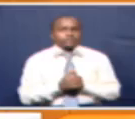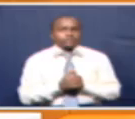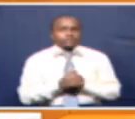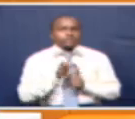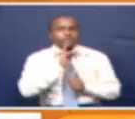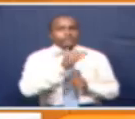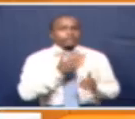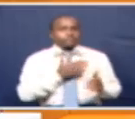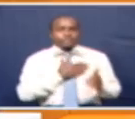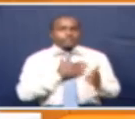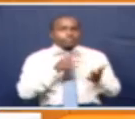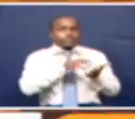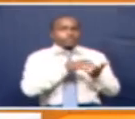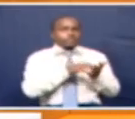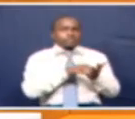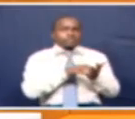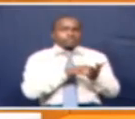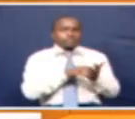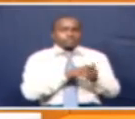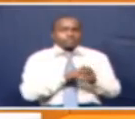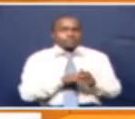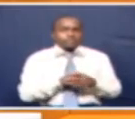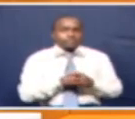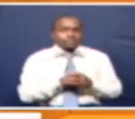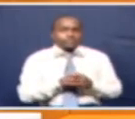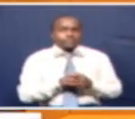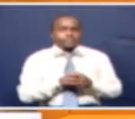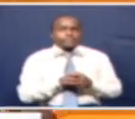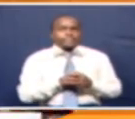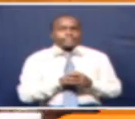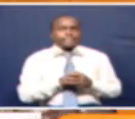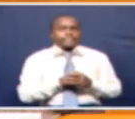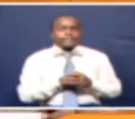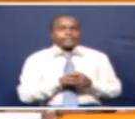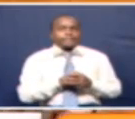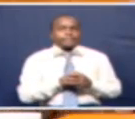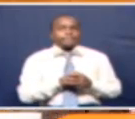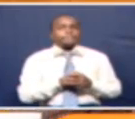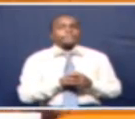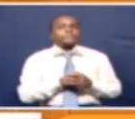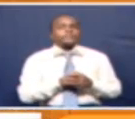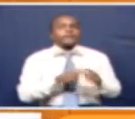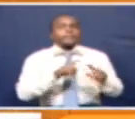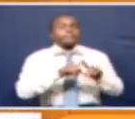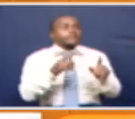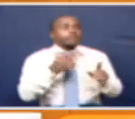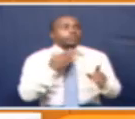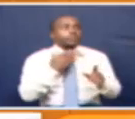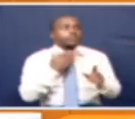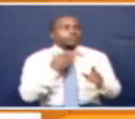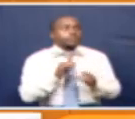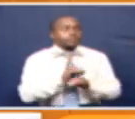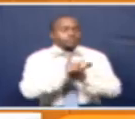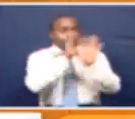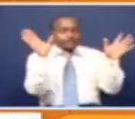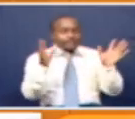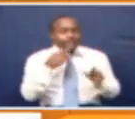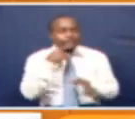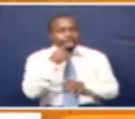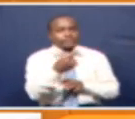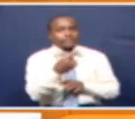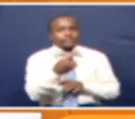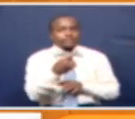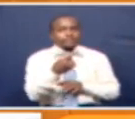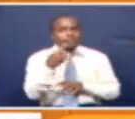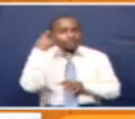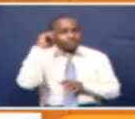stand, regardless of where the insult is coming from. But I want to put it very, very clear, Hussein, and for